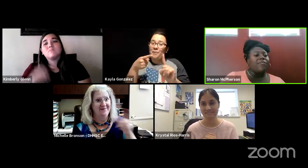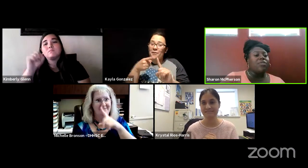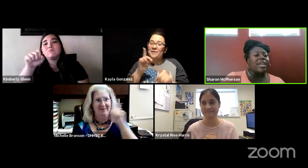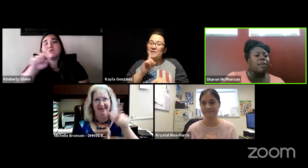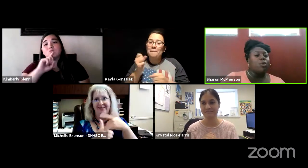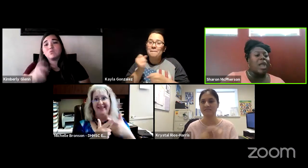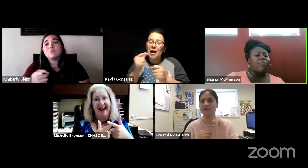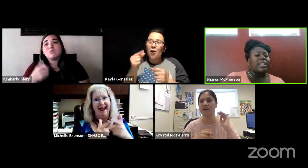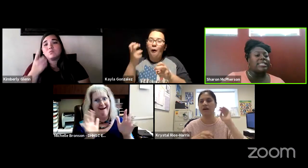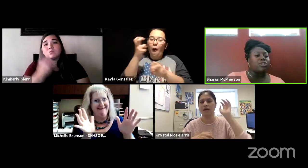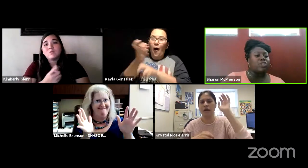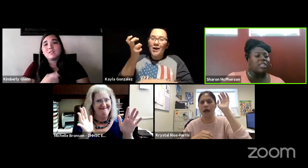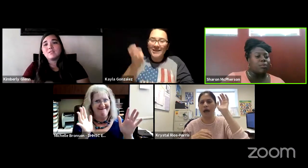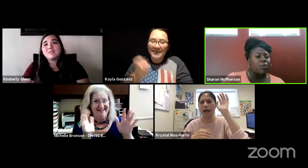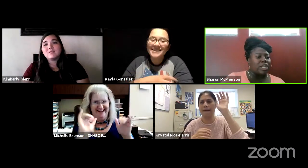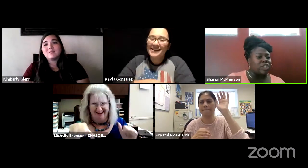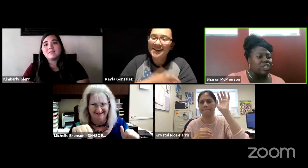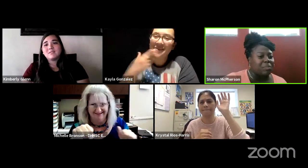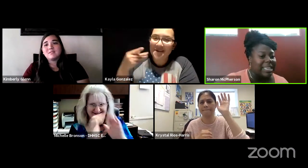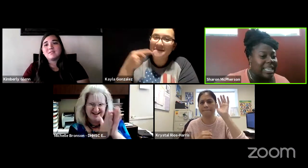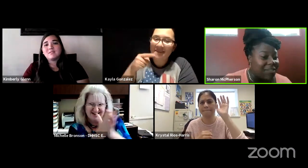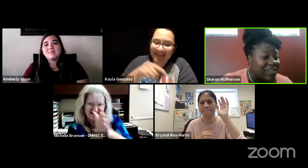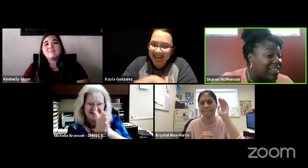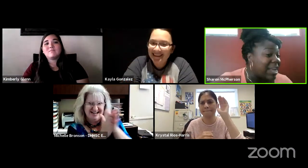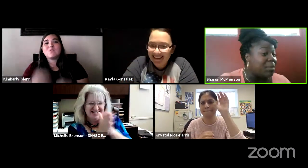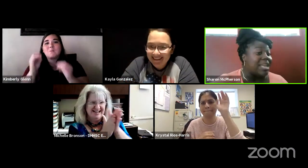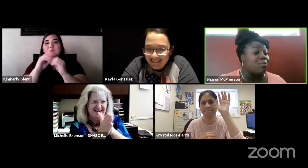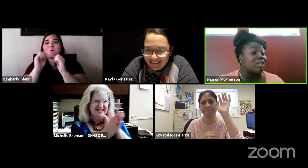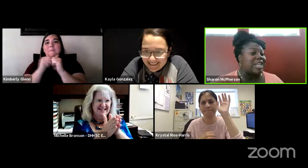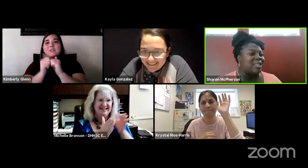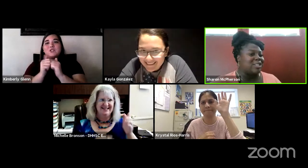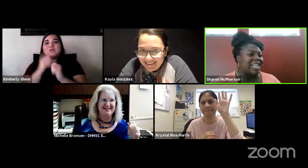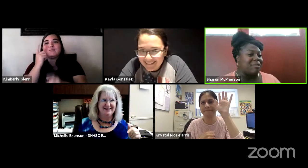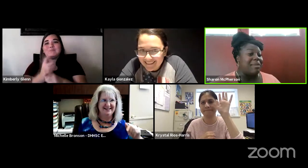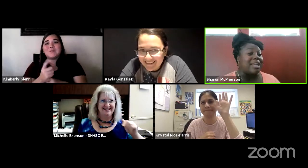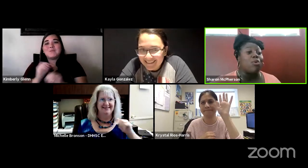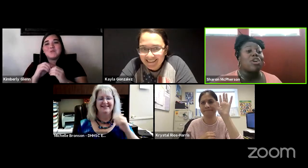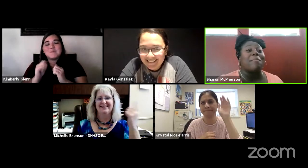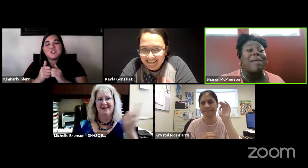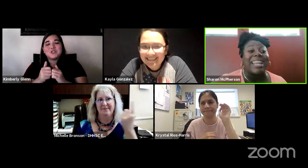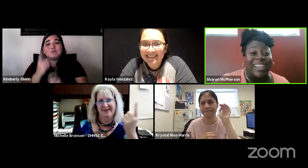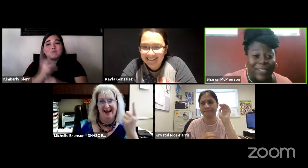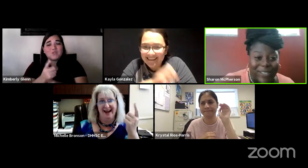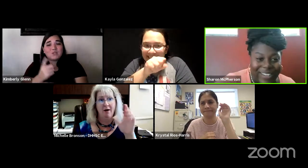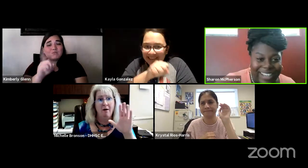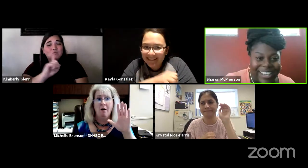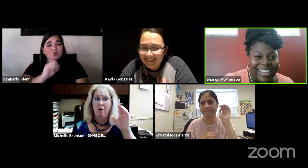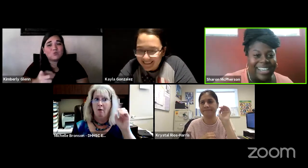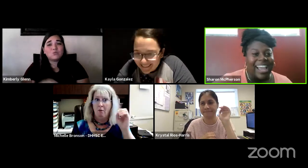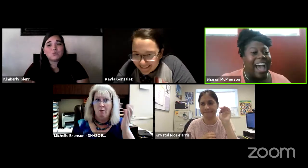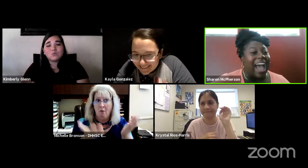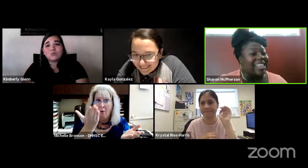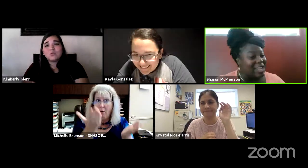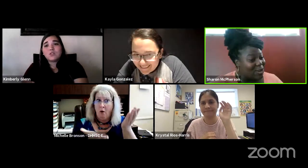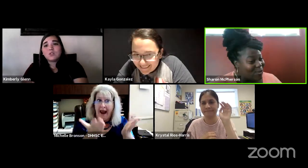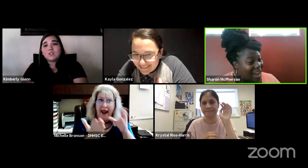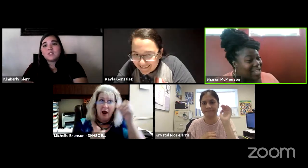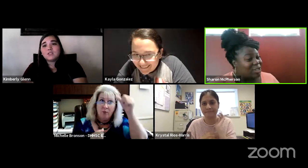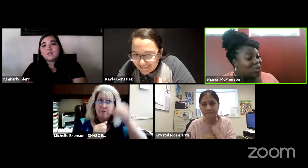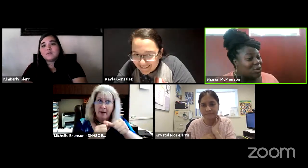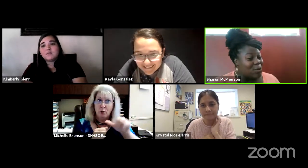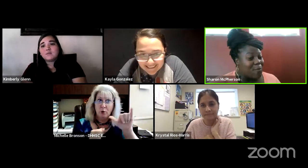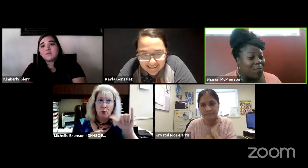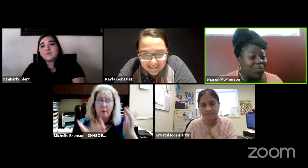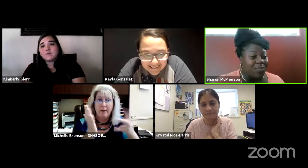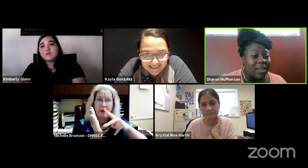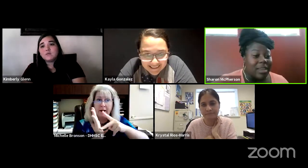You know, I feel that whoever gets the answer should get the point. It shouldn't just be given. I think that would make it more challenging and make it more competitive. I think you're right.